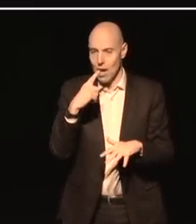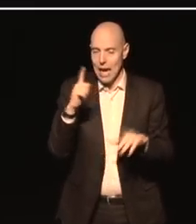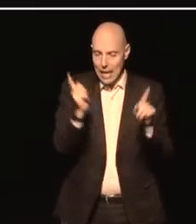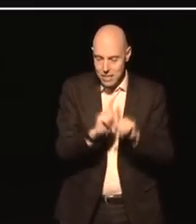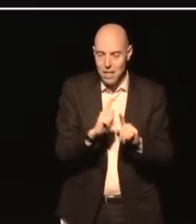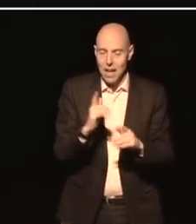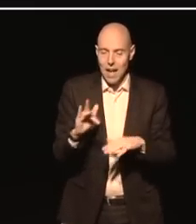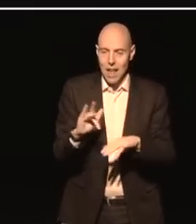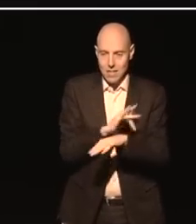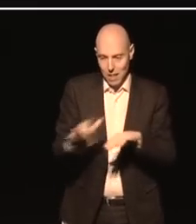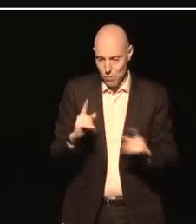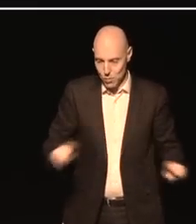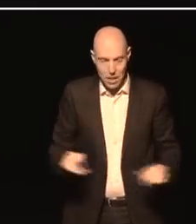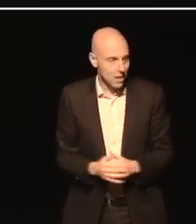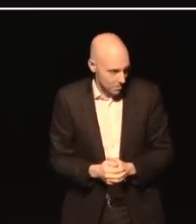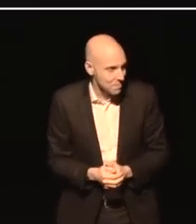Leicester.